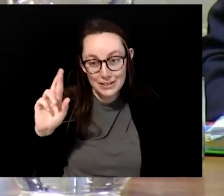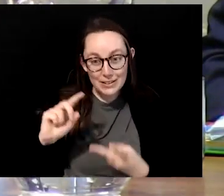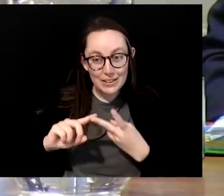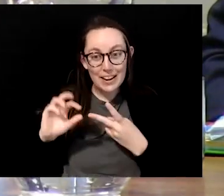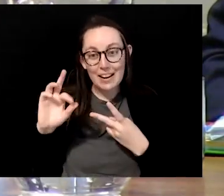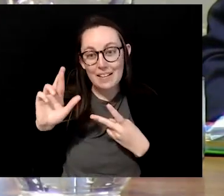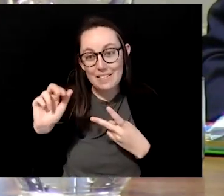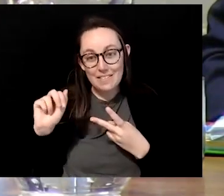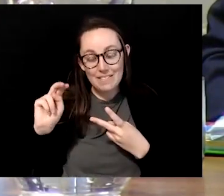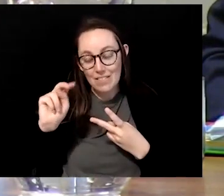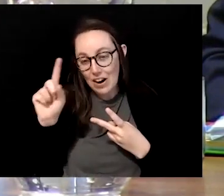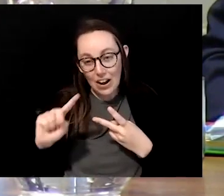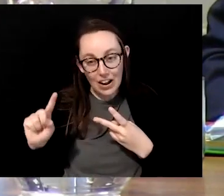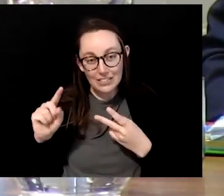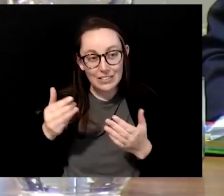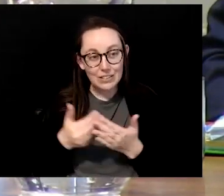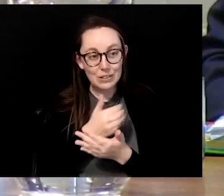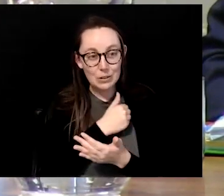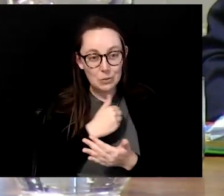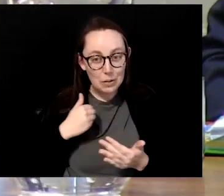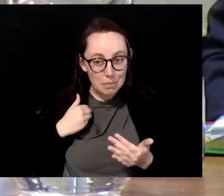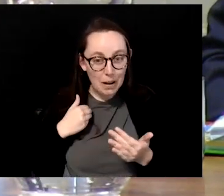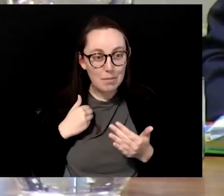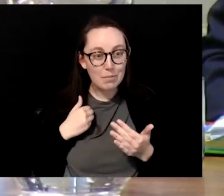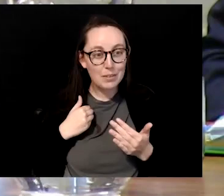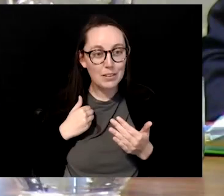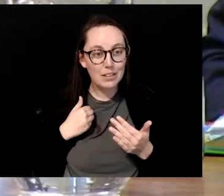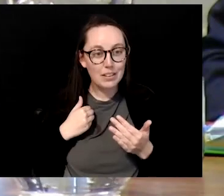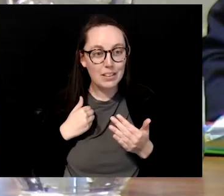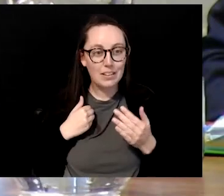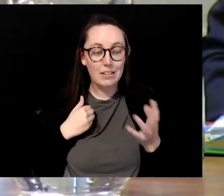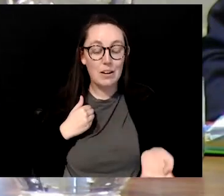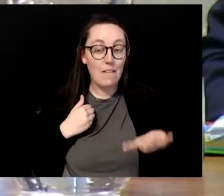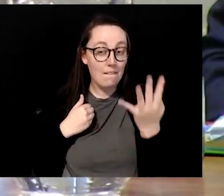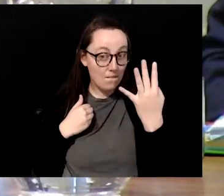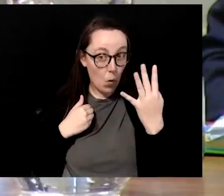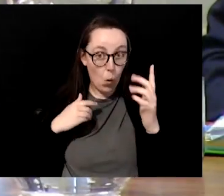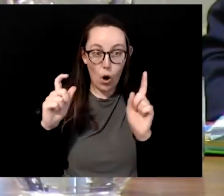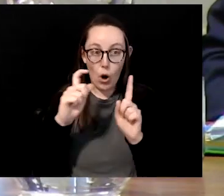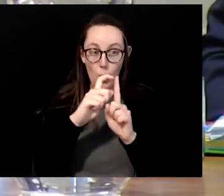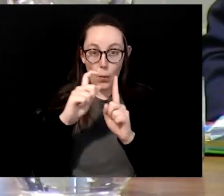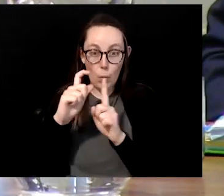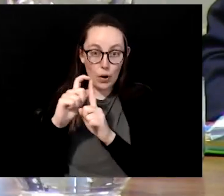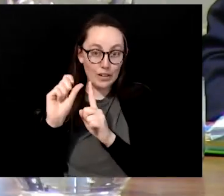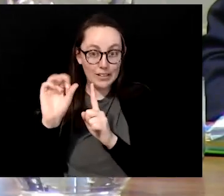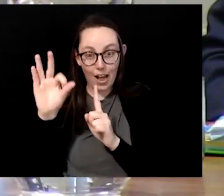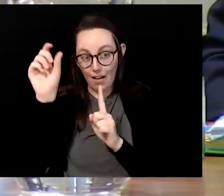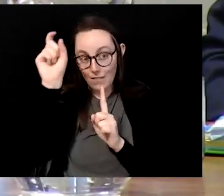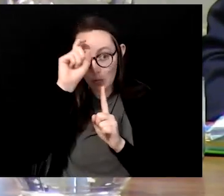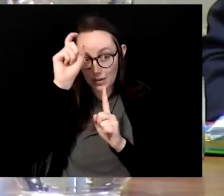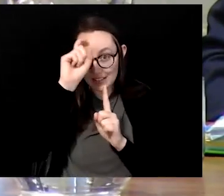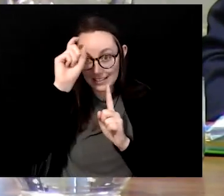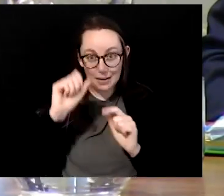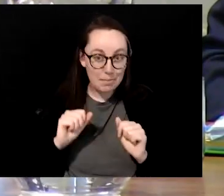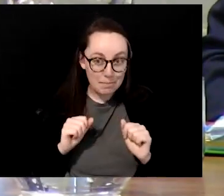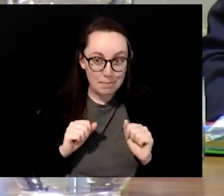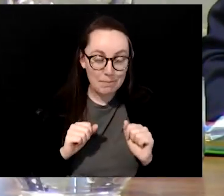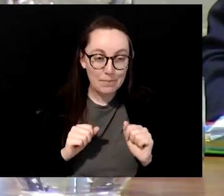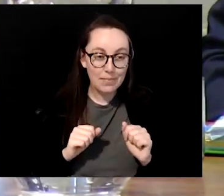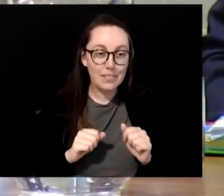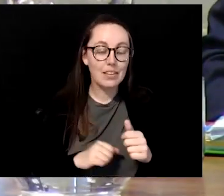um I have four words of wisdom um